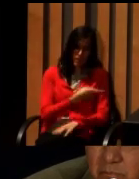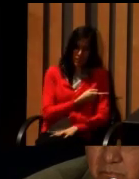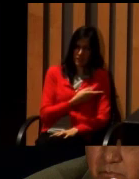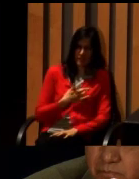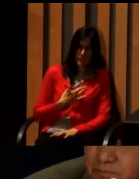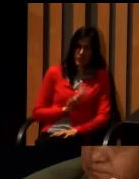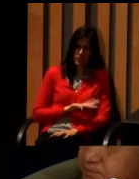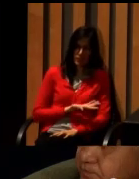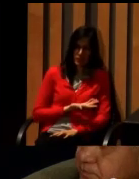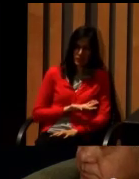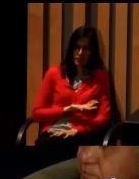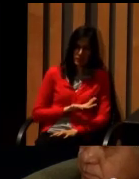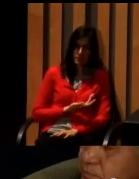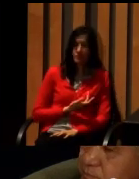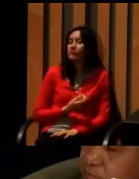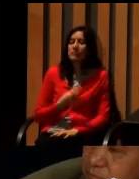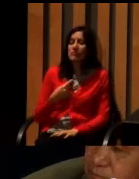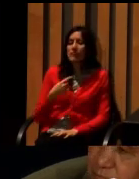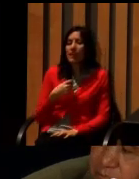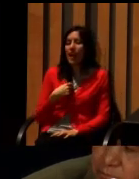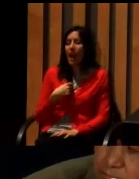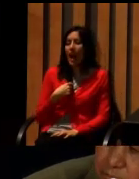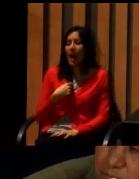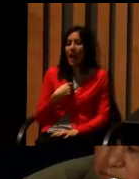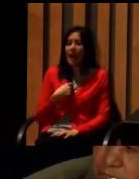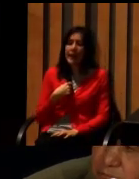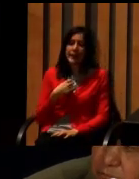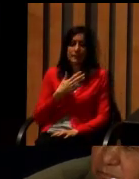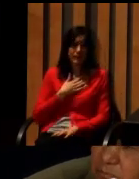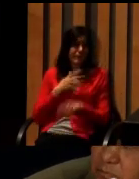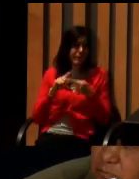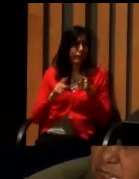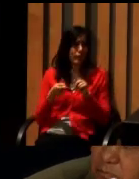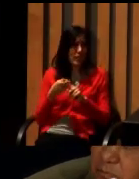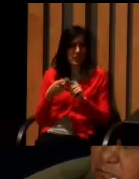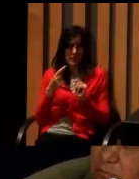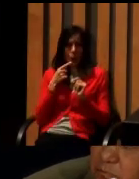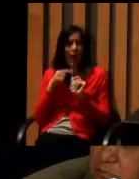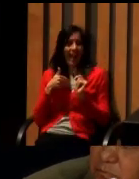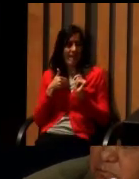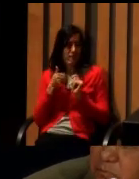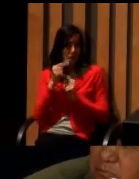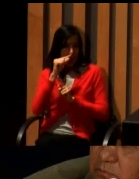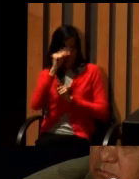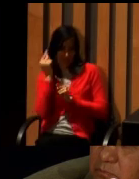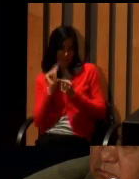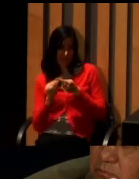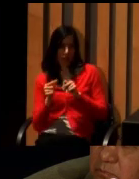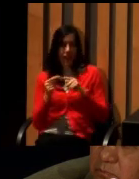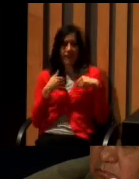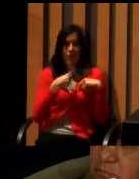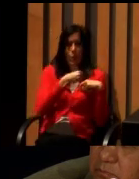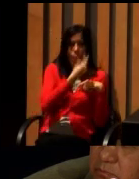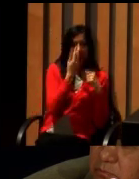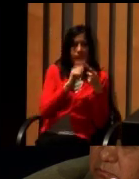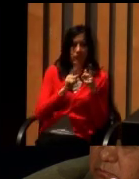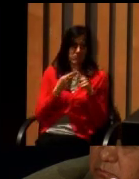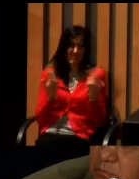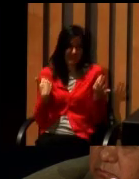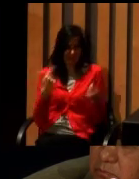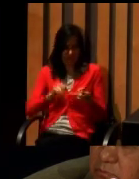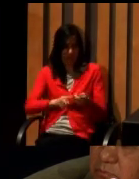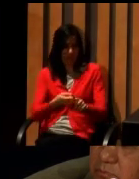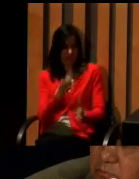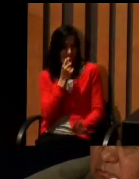I always say I don't have black, white friends. I have friends, some of whom were black, some of whom were white, some of whom were Asian, Hispanic, Hawaiian, Native